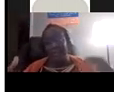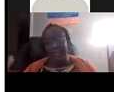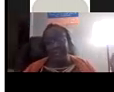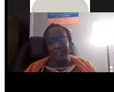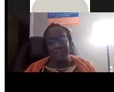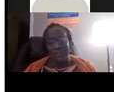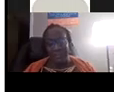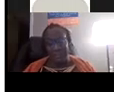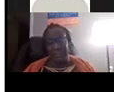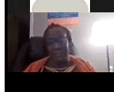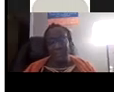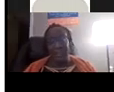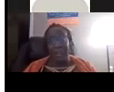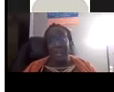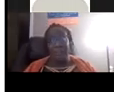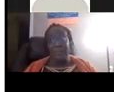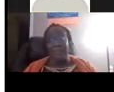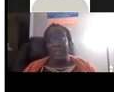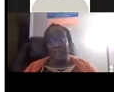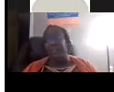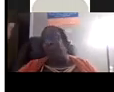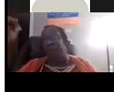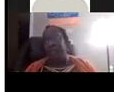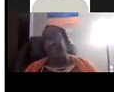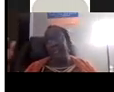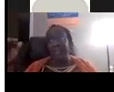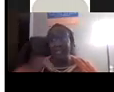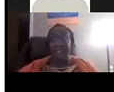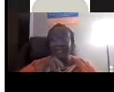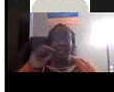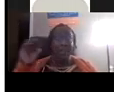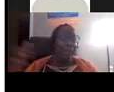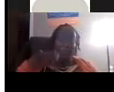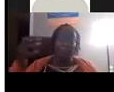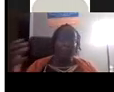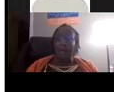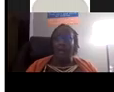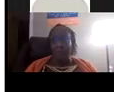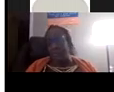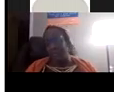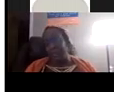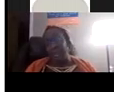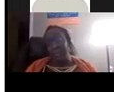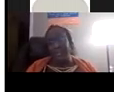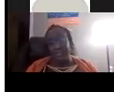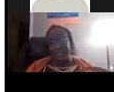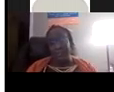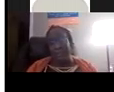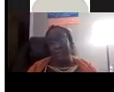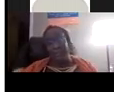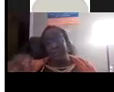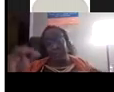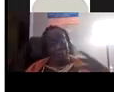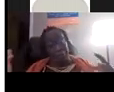stigma and discrimination, another person that is a person of color is going